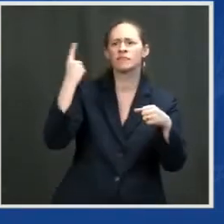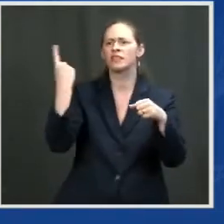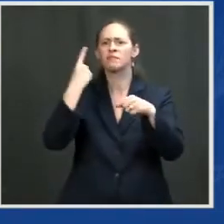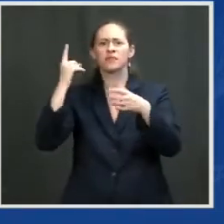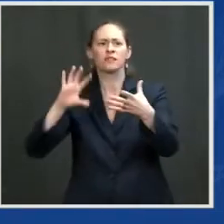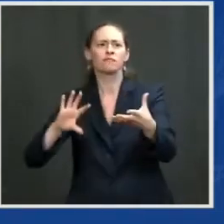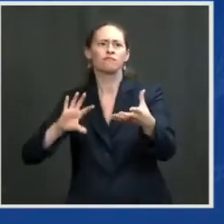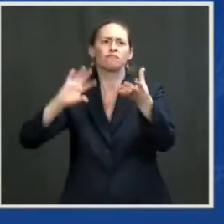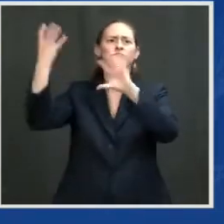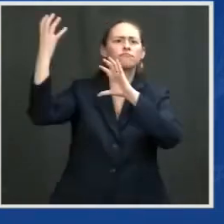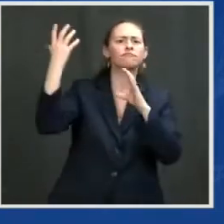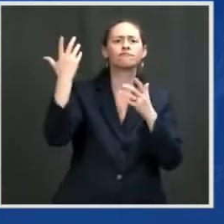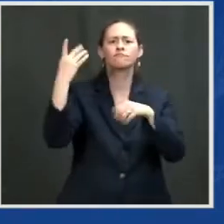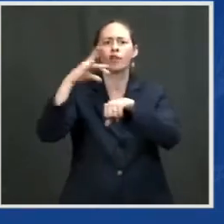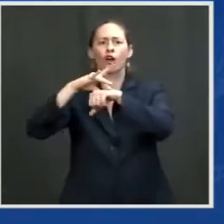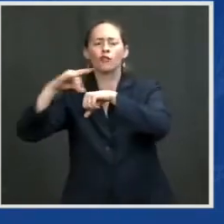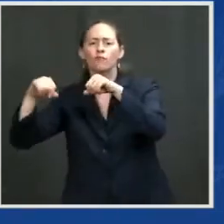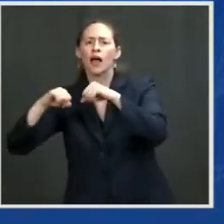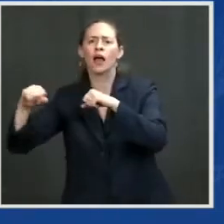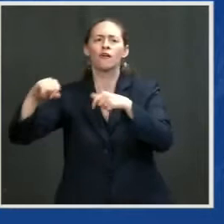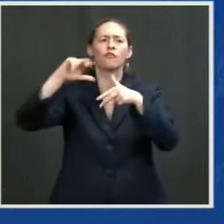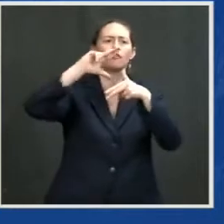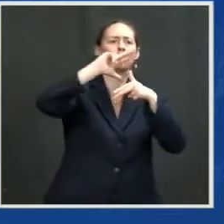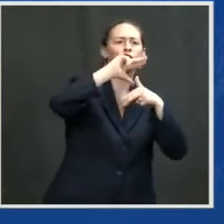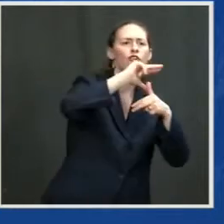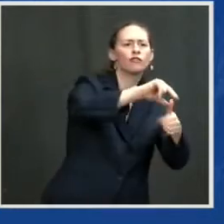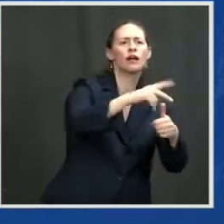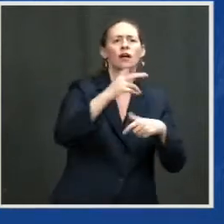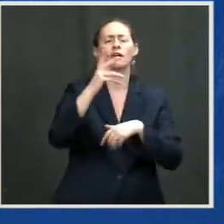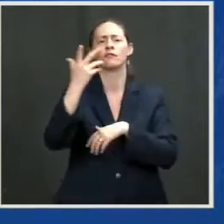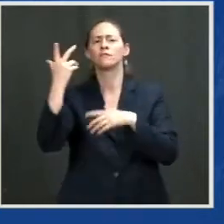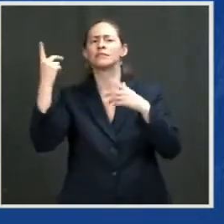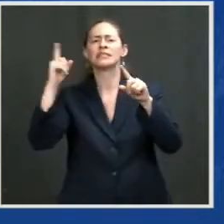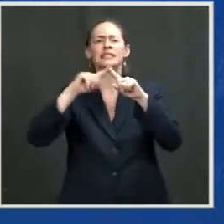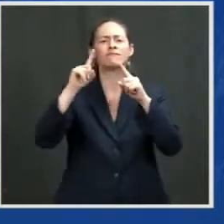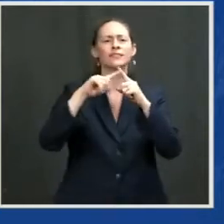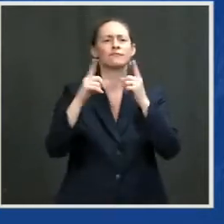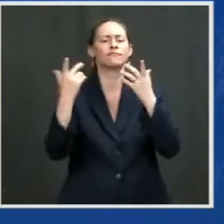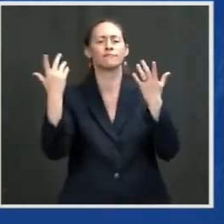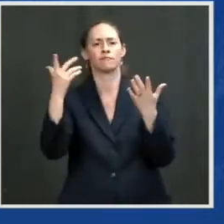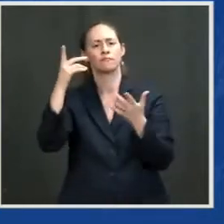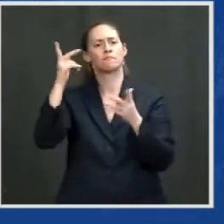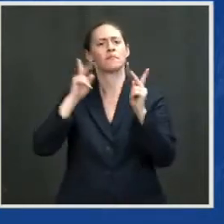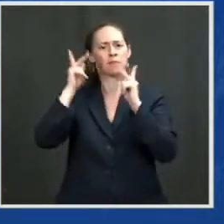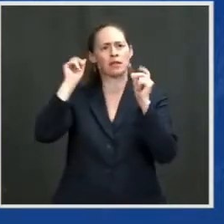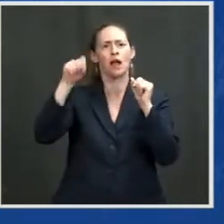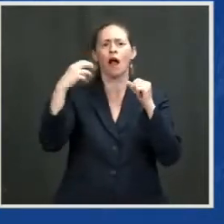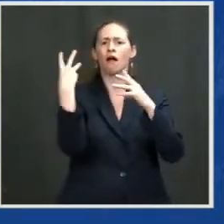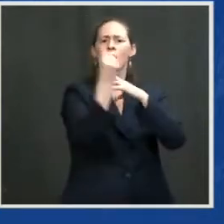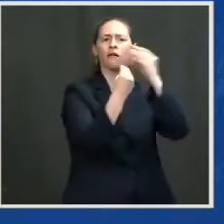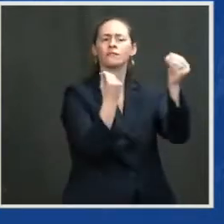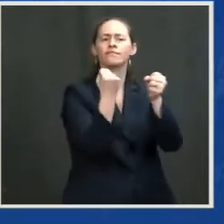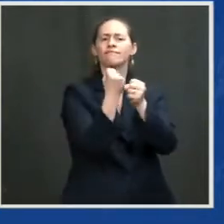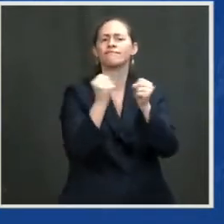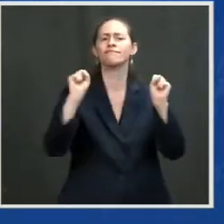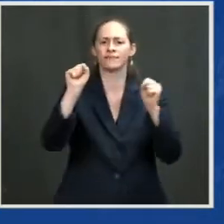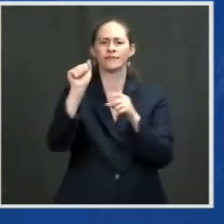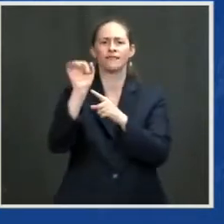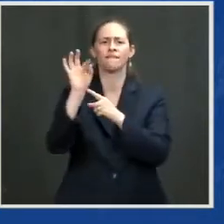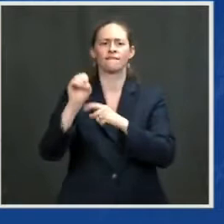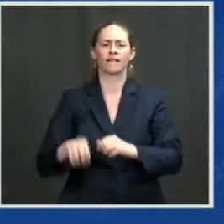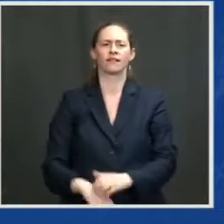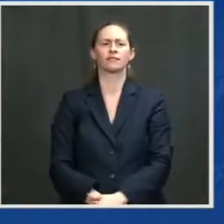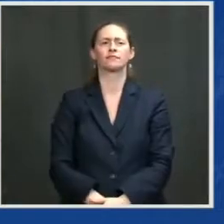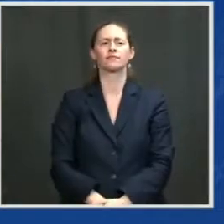our economy as it relates particularly to infrastructure, I think of one thing. I think of jobs, jobs,